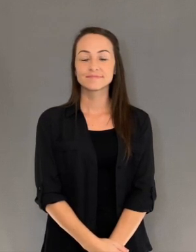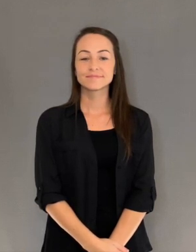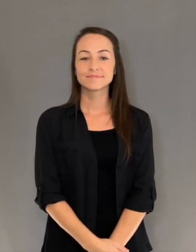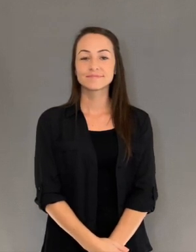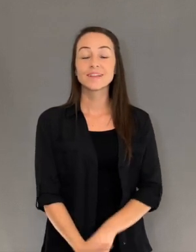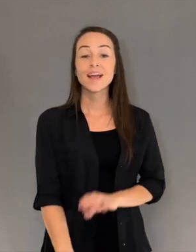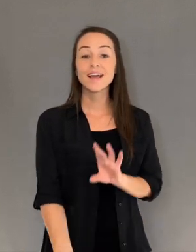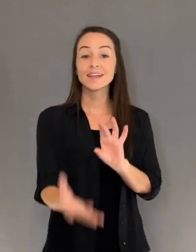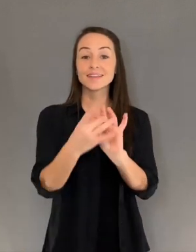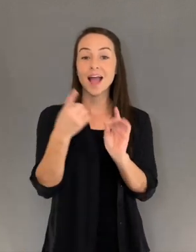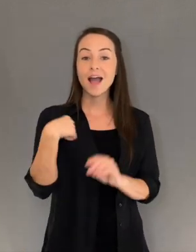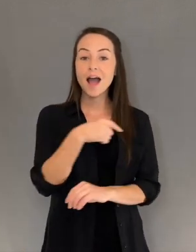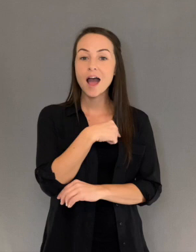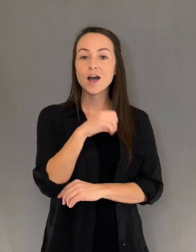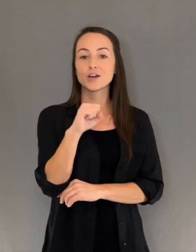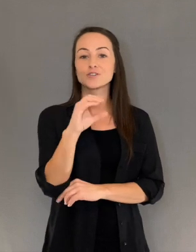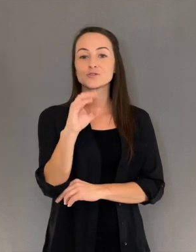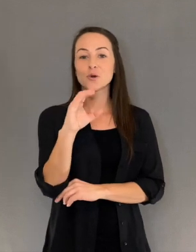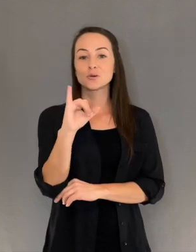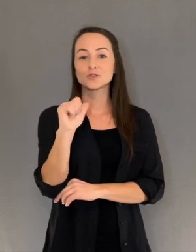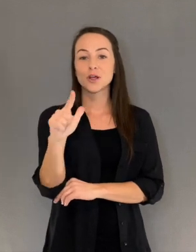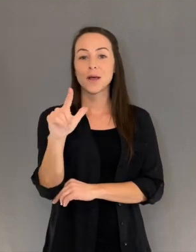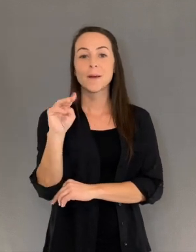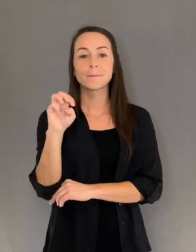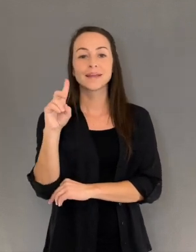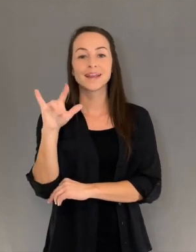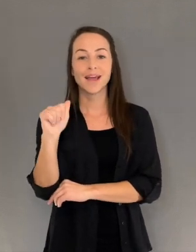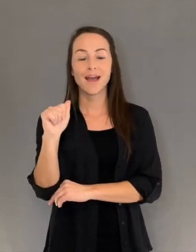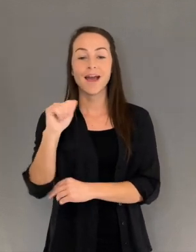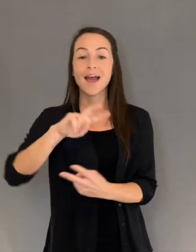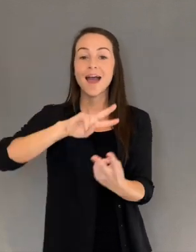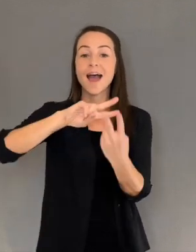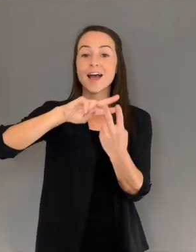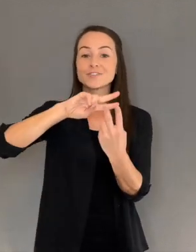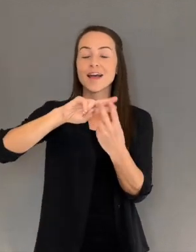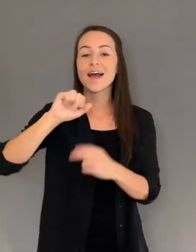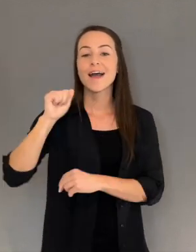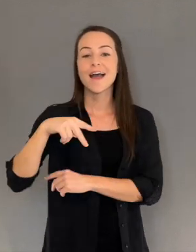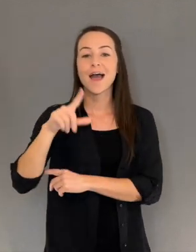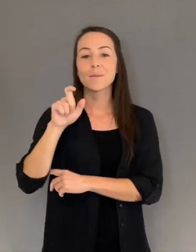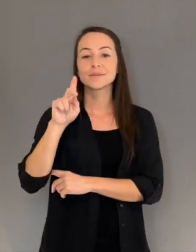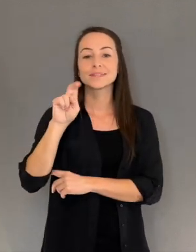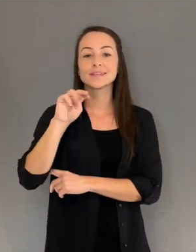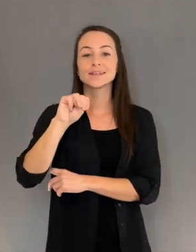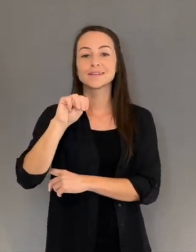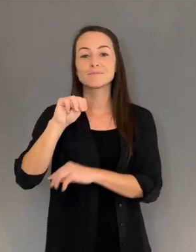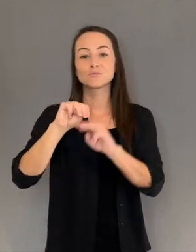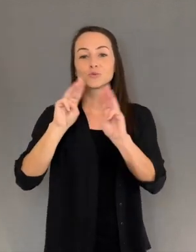Follow us on social media, #AppletonMuseumAtHome.